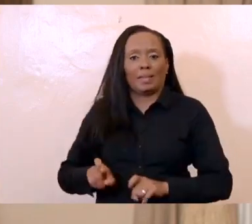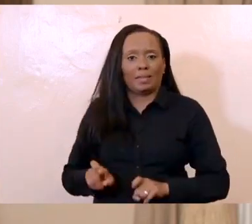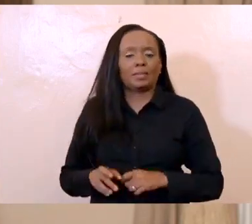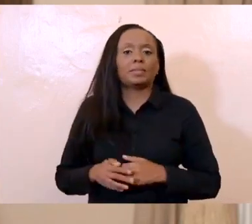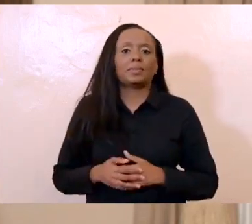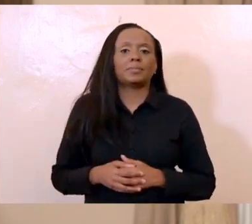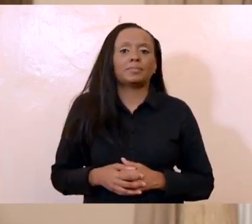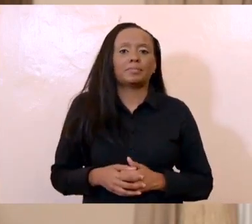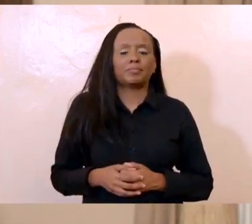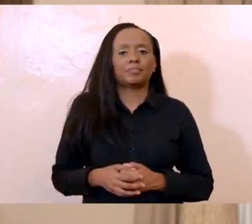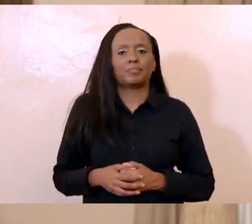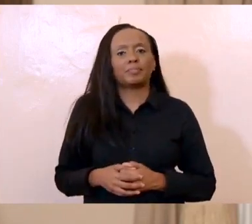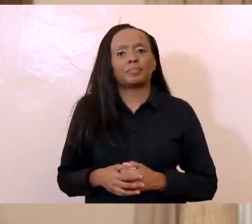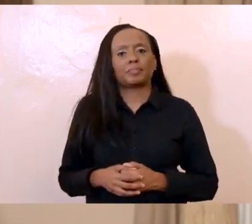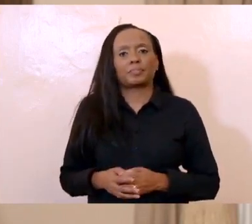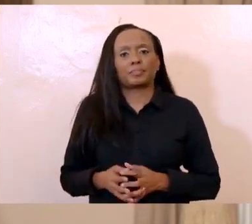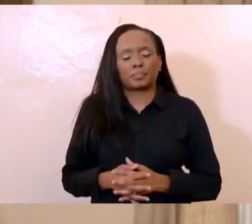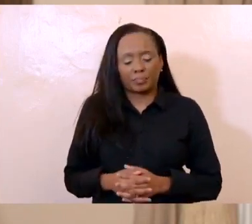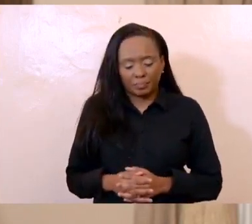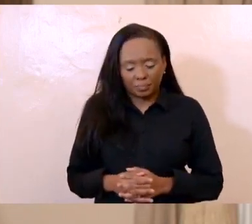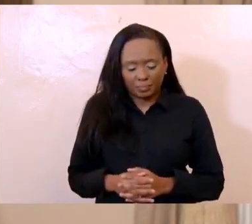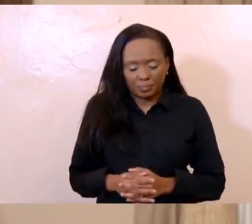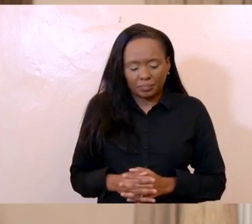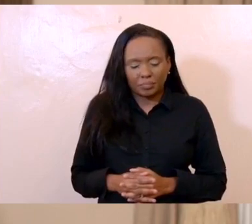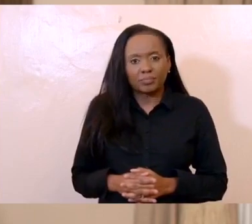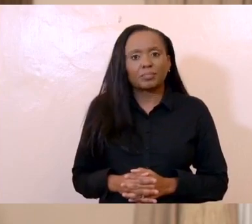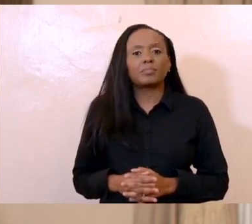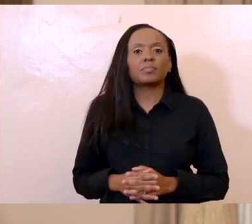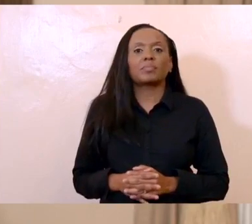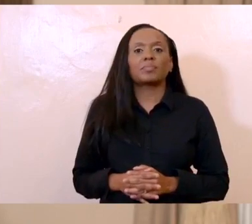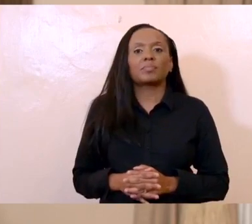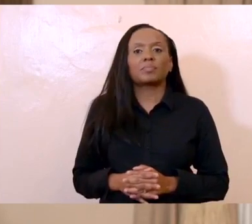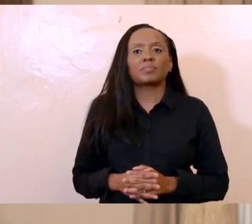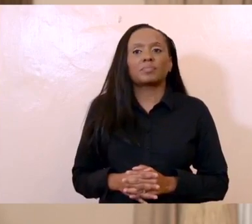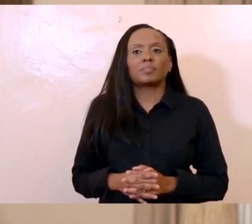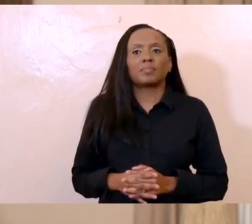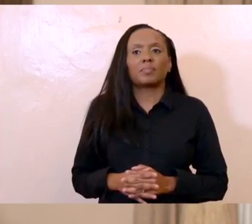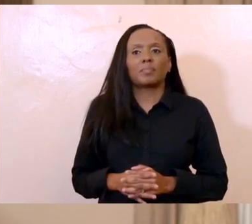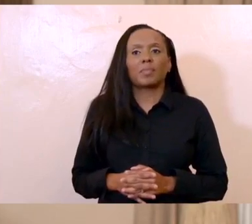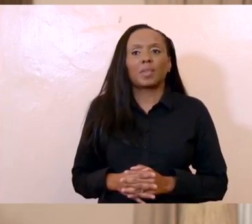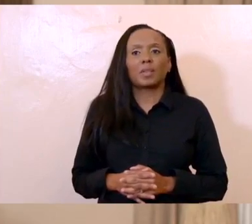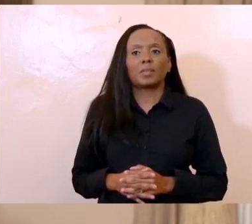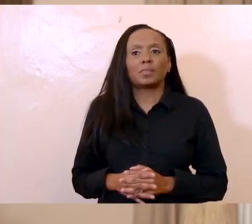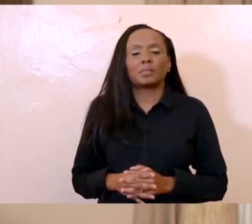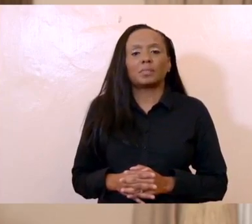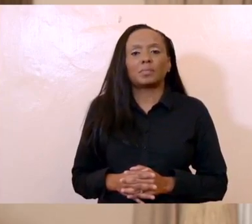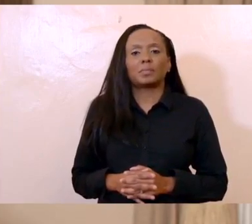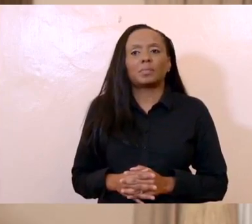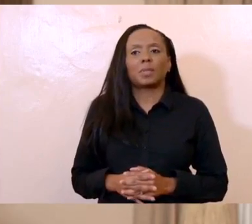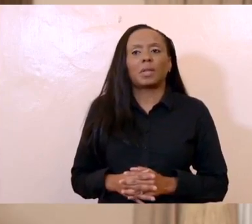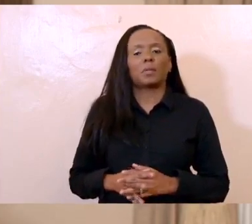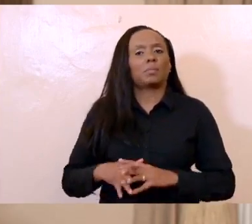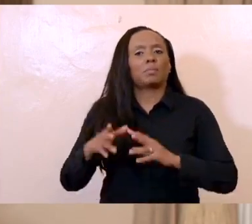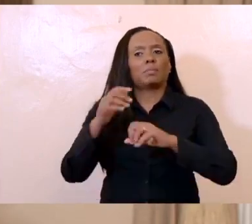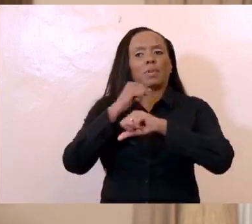So the key message here is that prevention is absolutely critical.